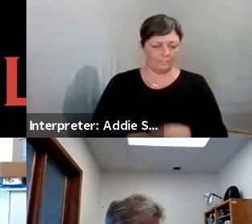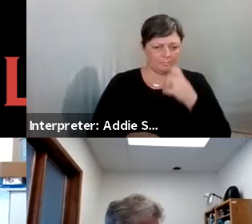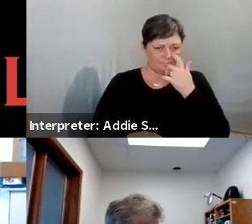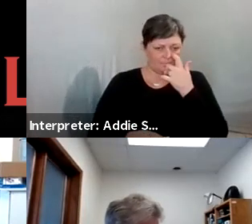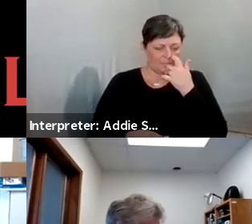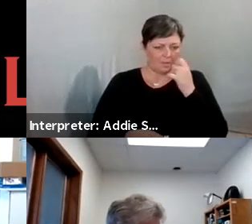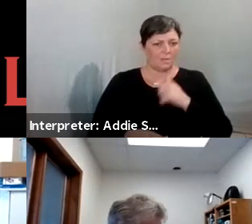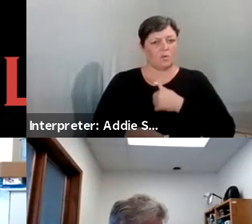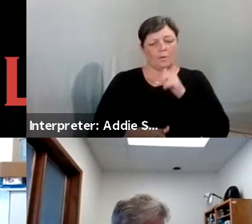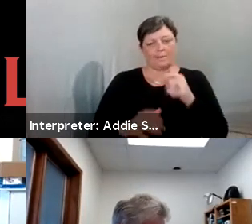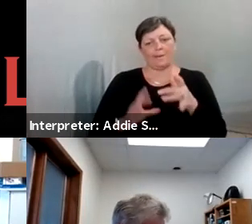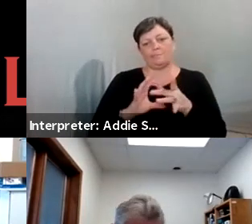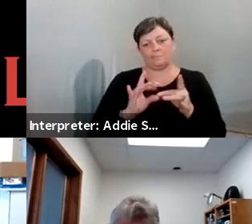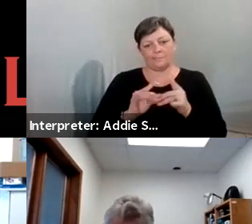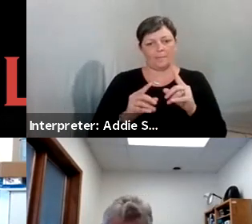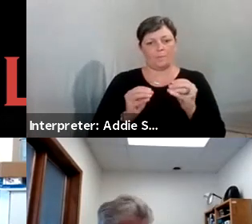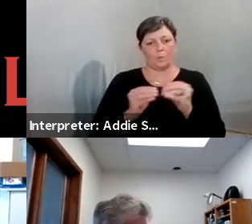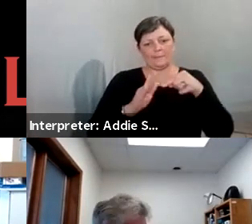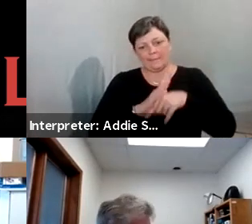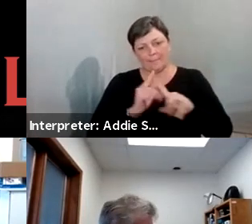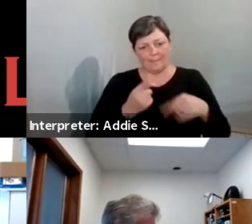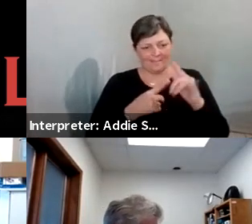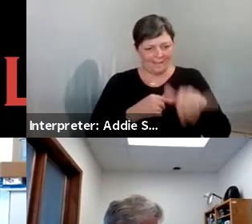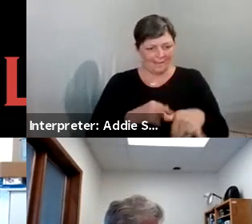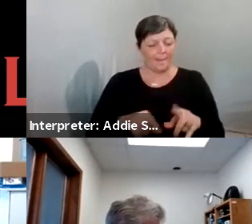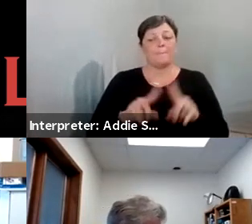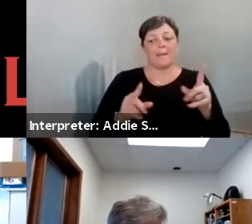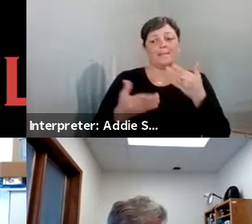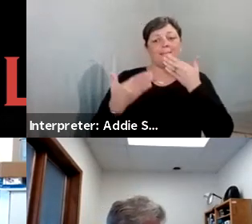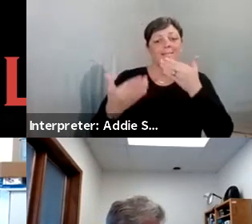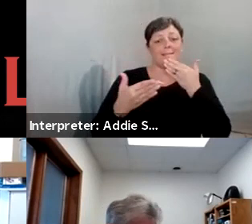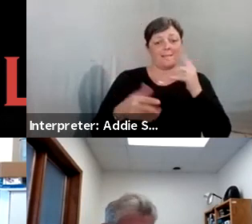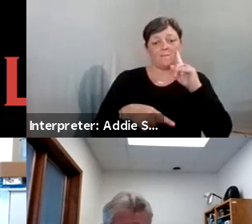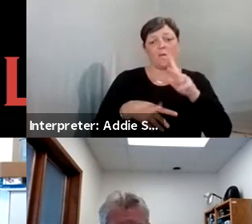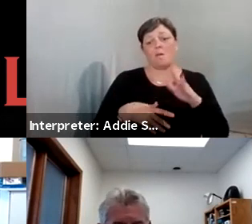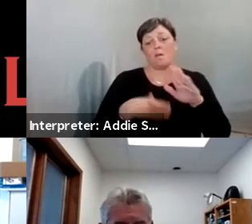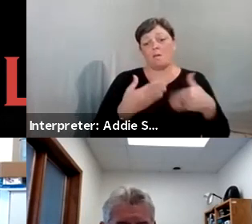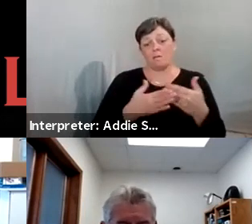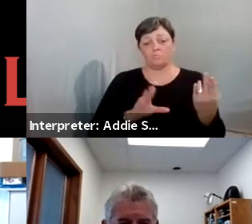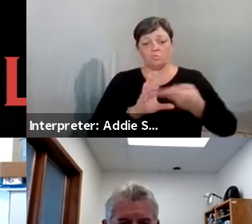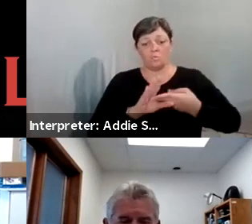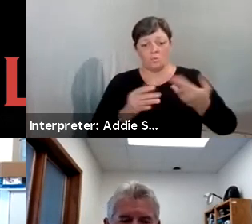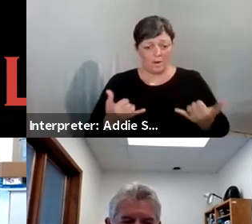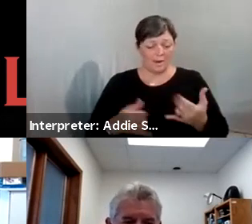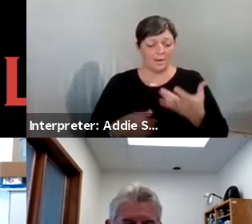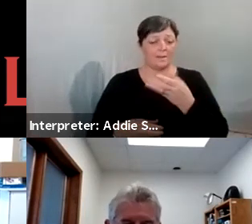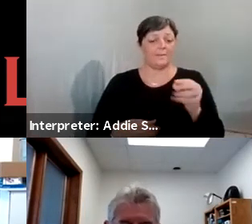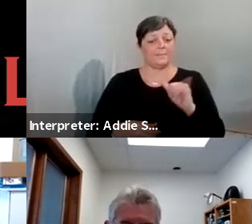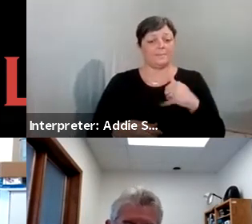get to dive into that a little deeper. But I thank you all for spending time with us today. And like I